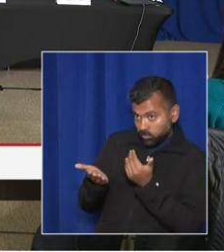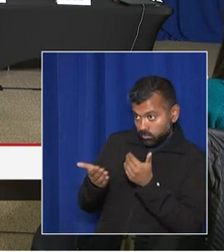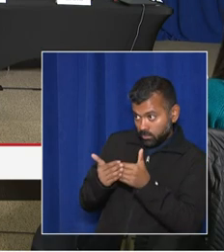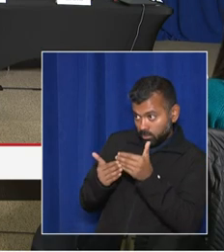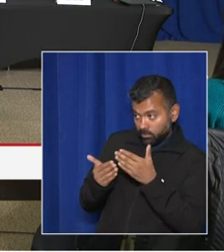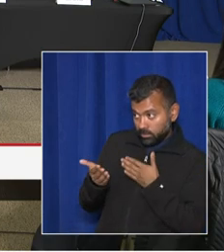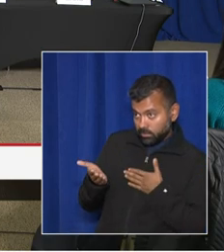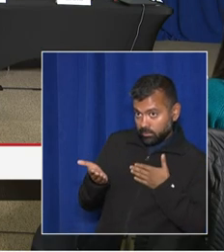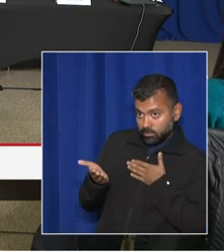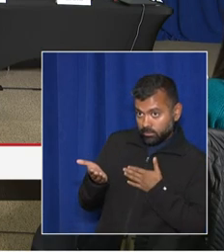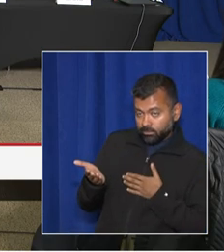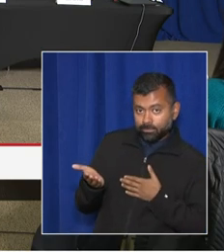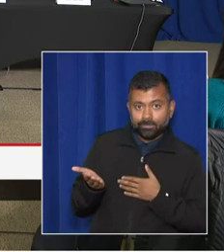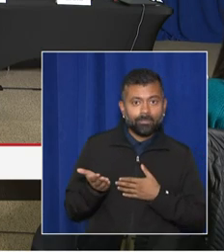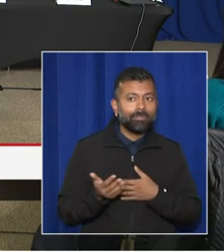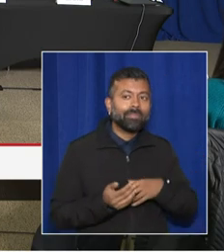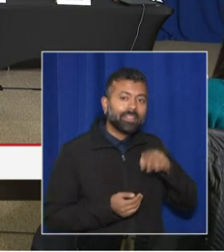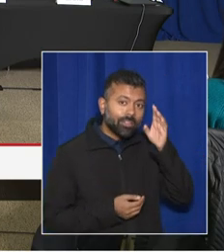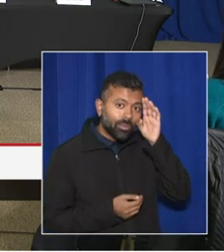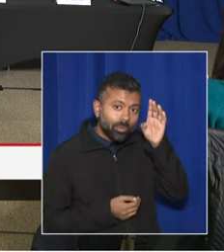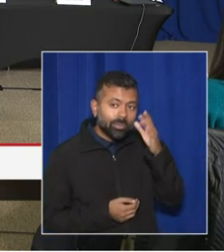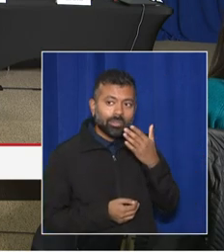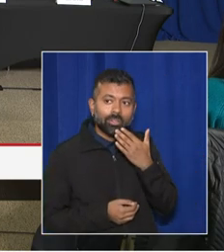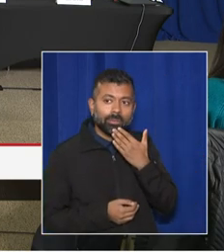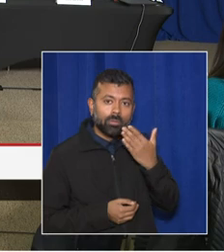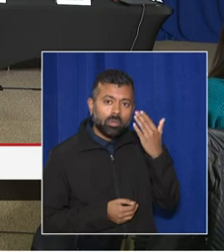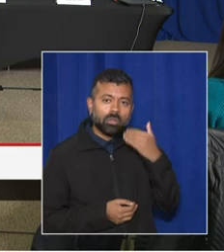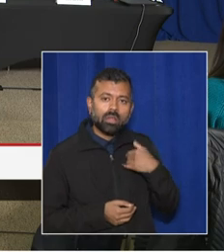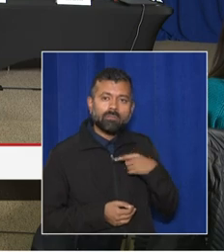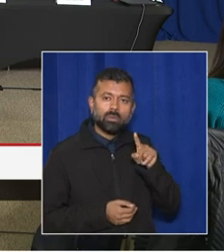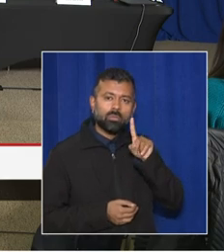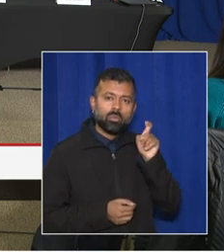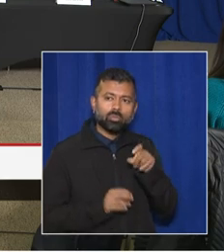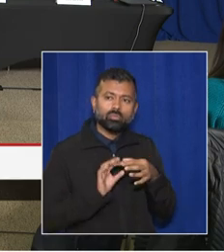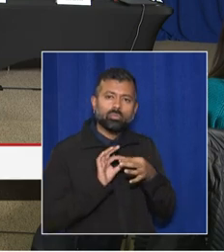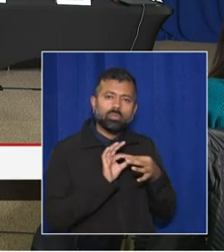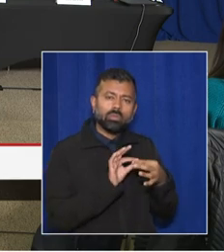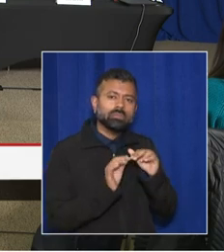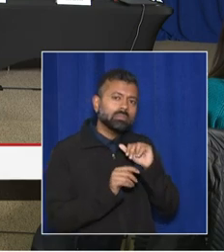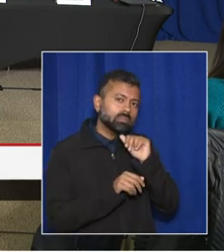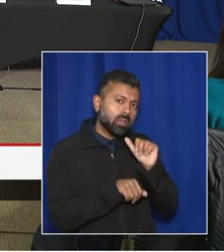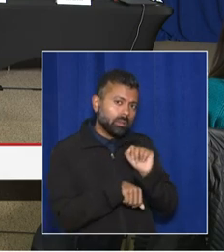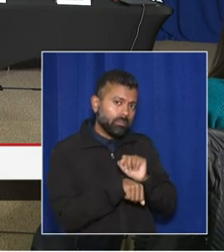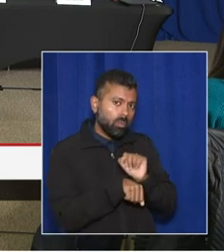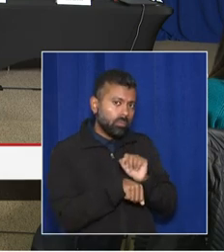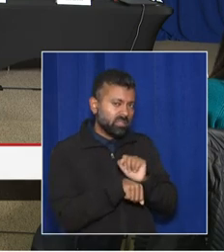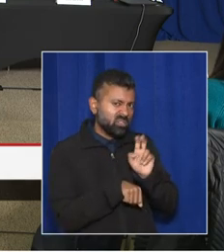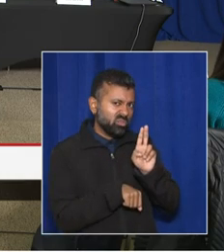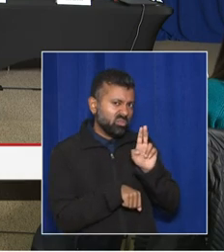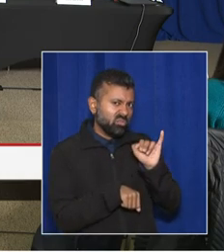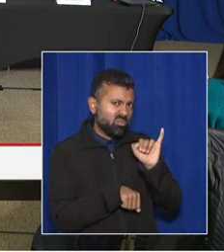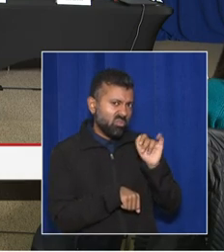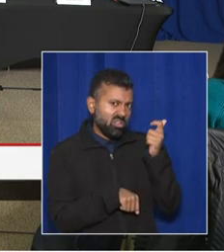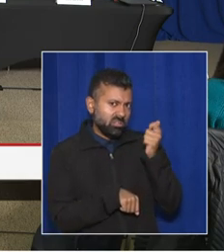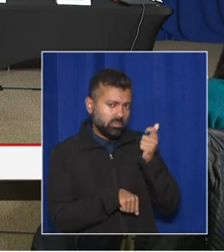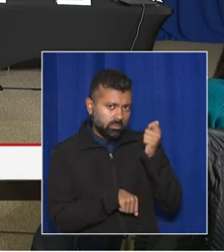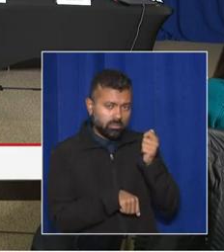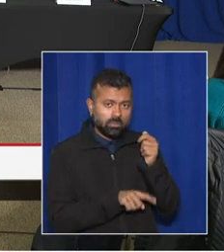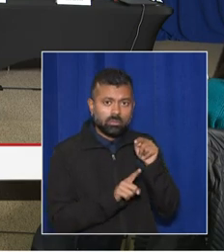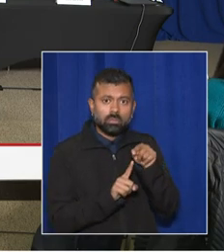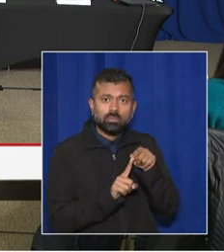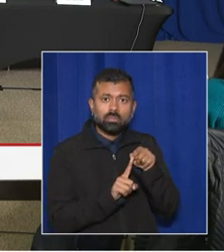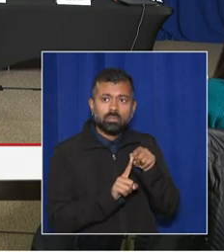Hi, good morning. This is a question in regards to the unemployment, filing unemployment claim. Are you encouraging applicants